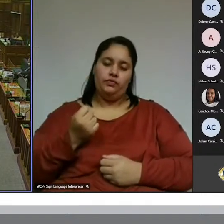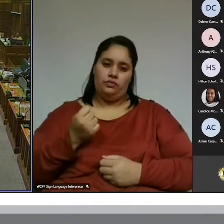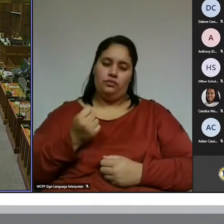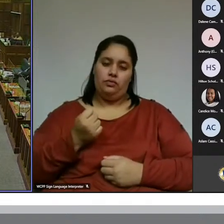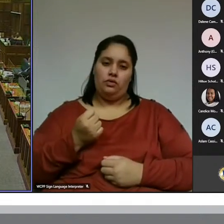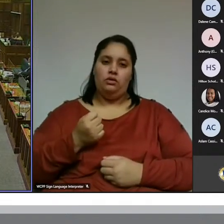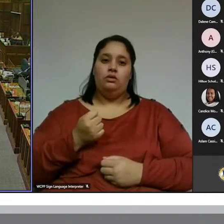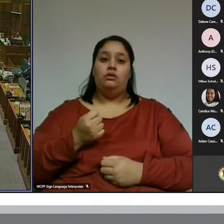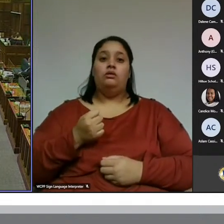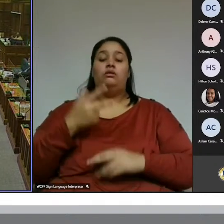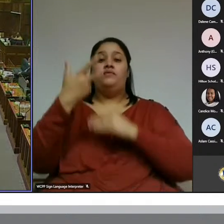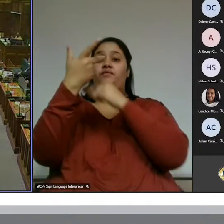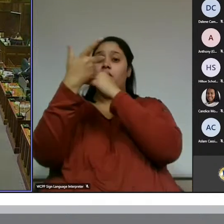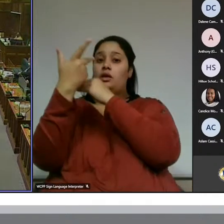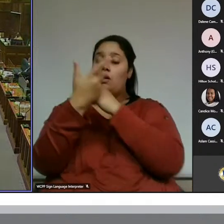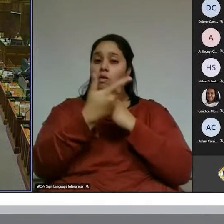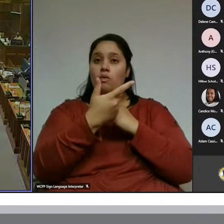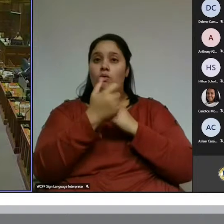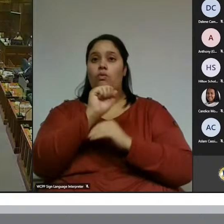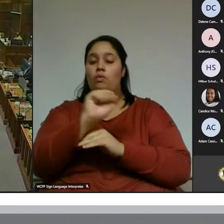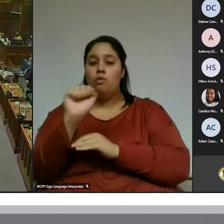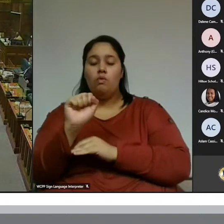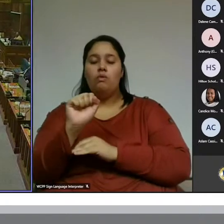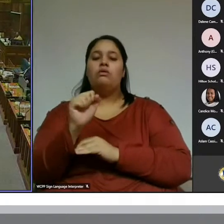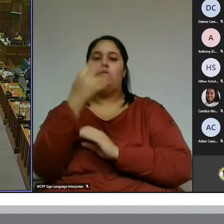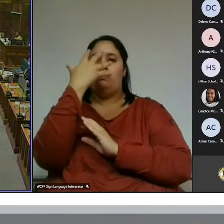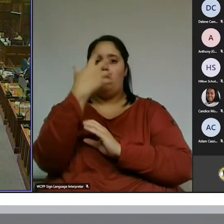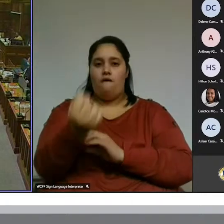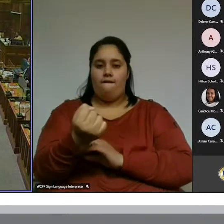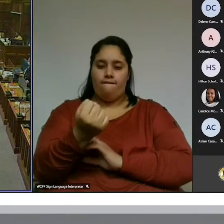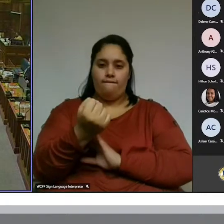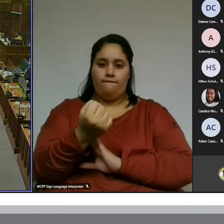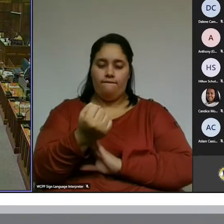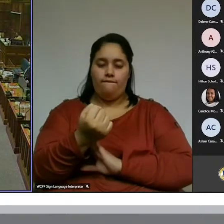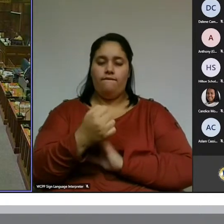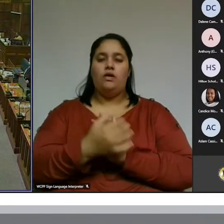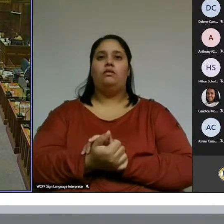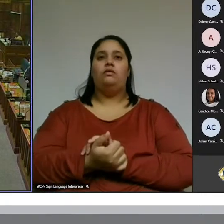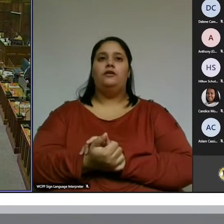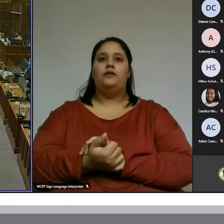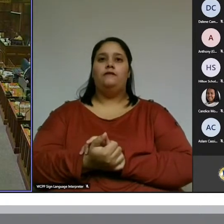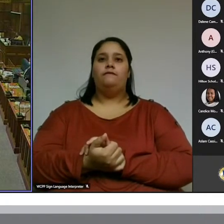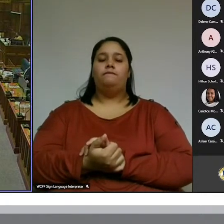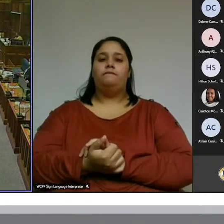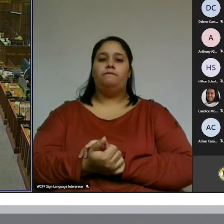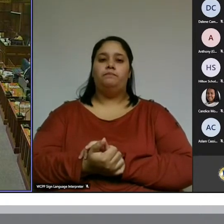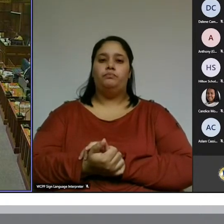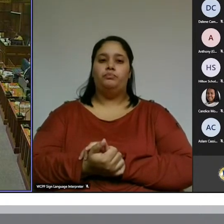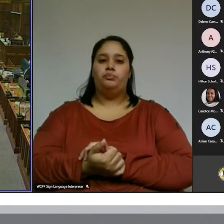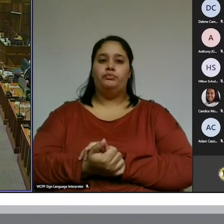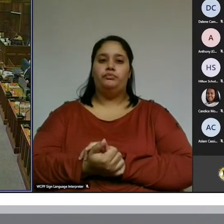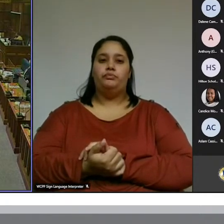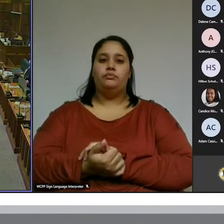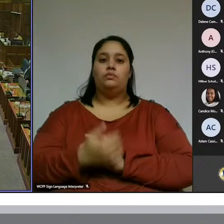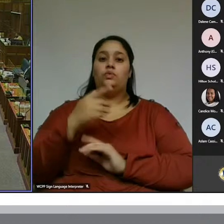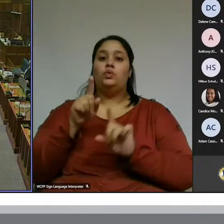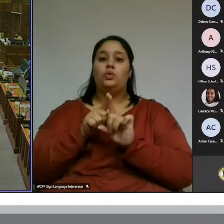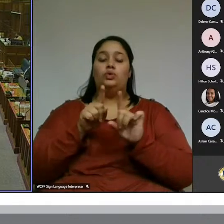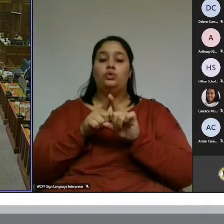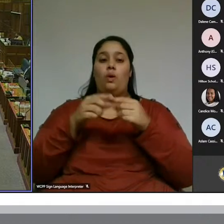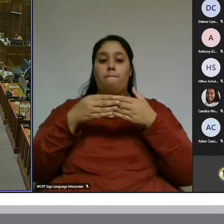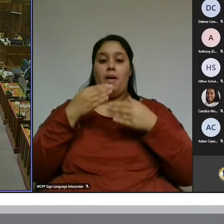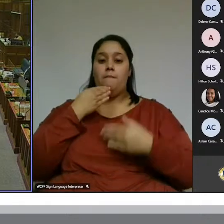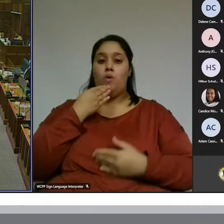All videos are expected to be switched off and a member or a